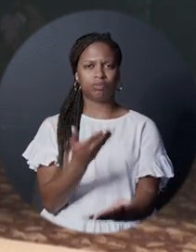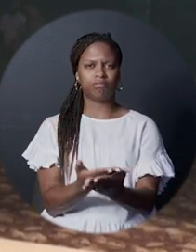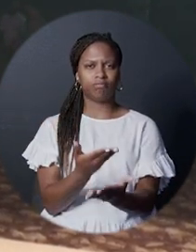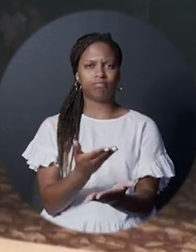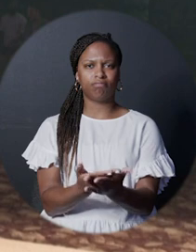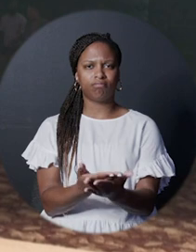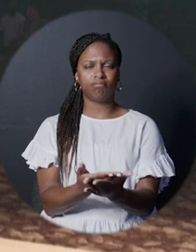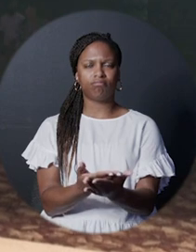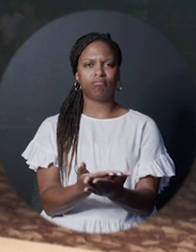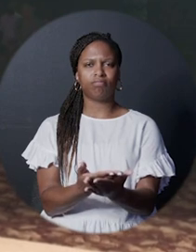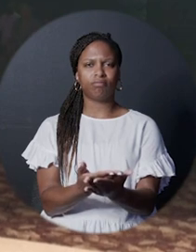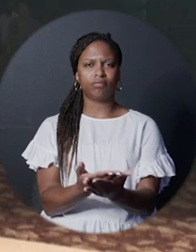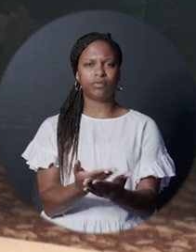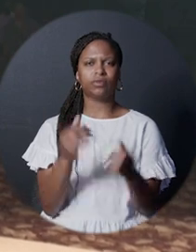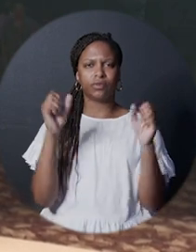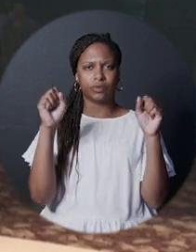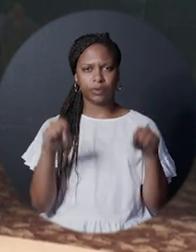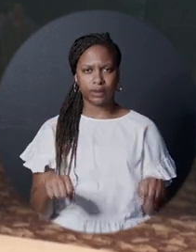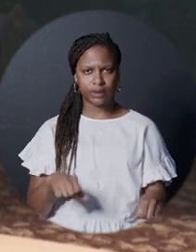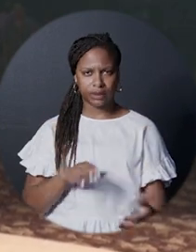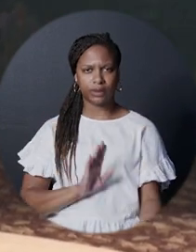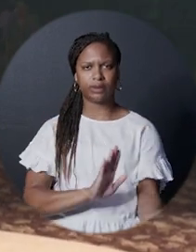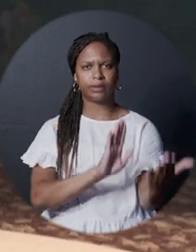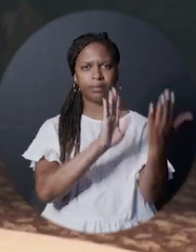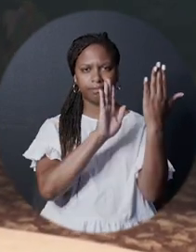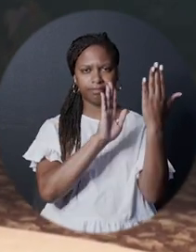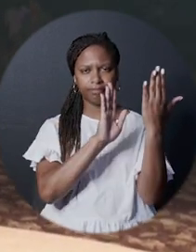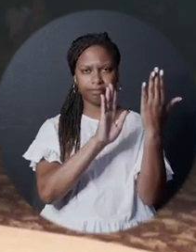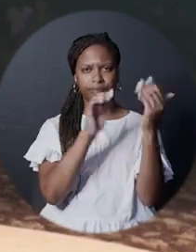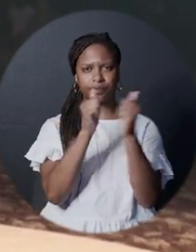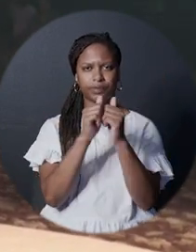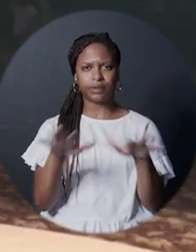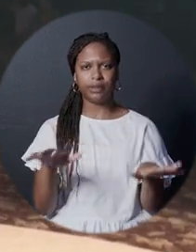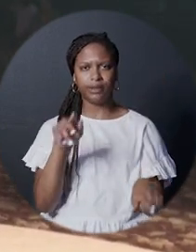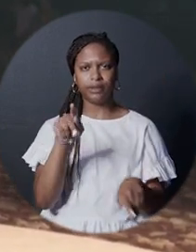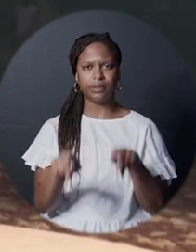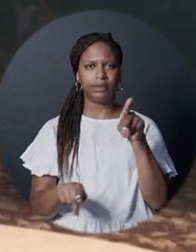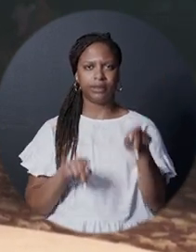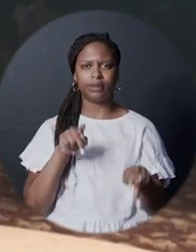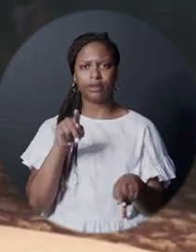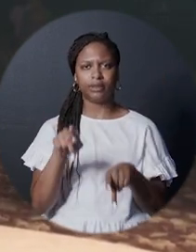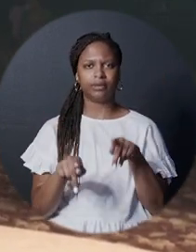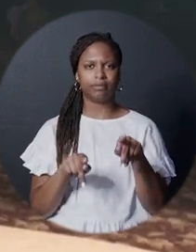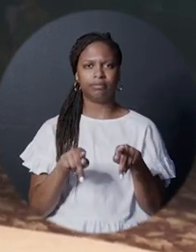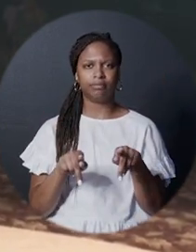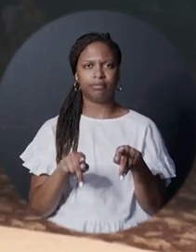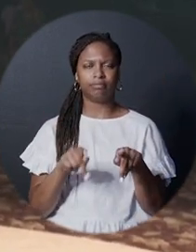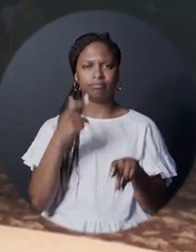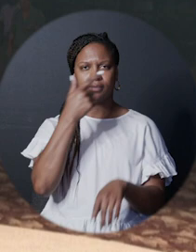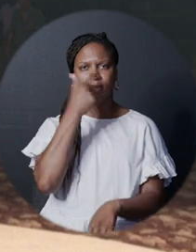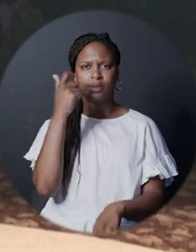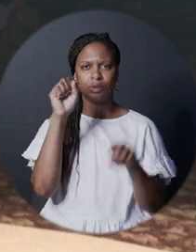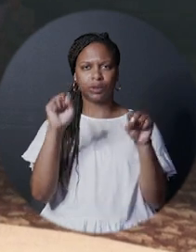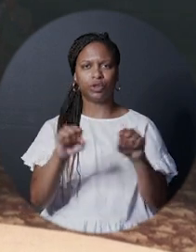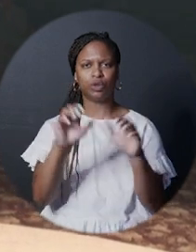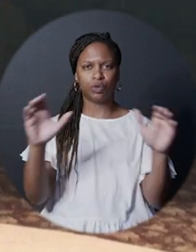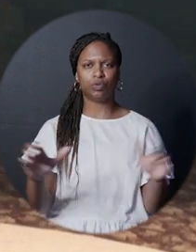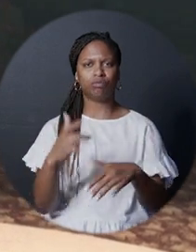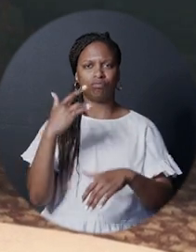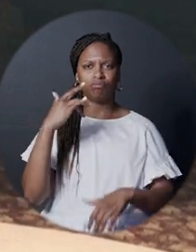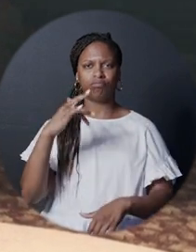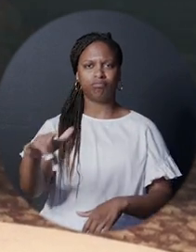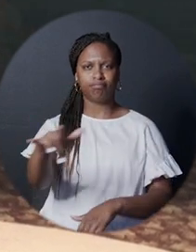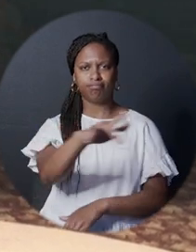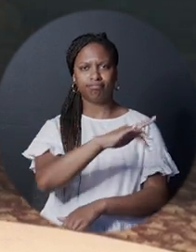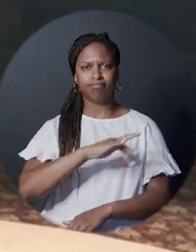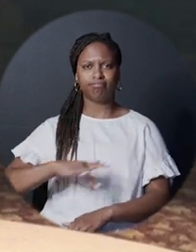And I think we had to prove that we could get in his presence without the people. Because